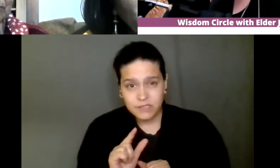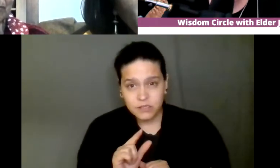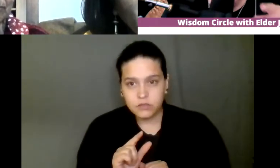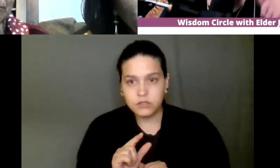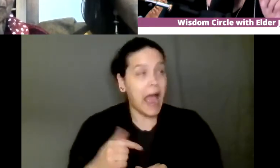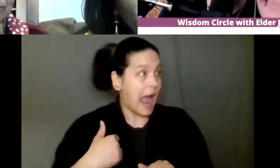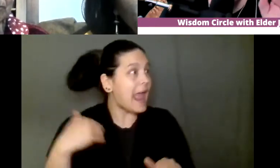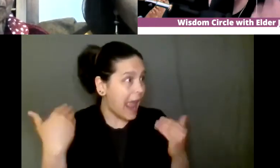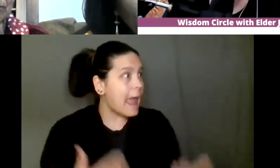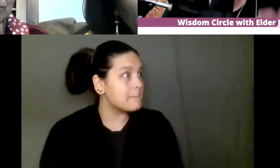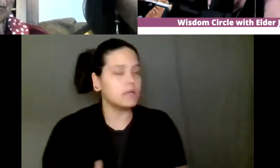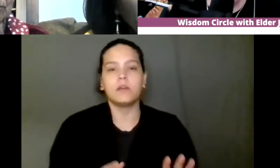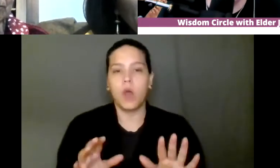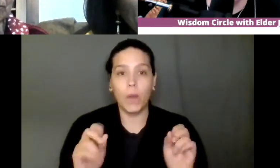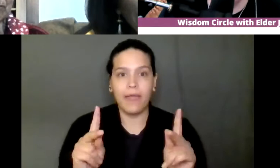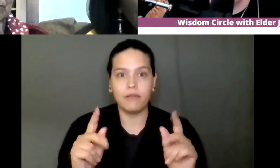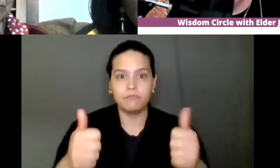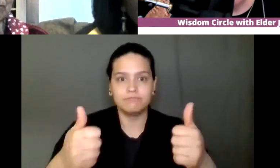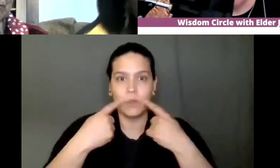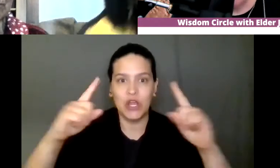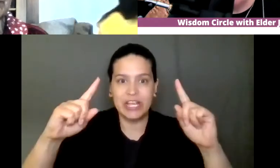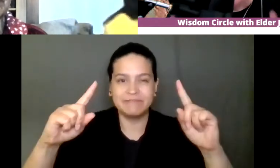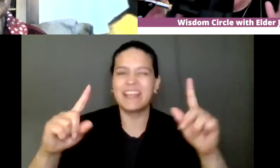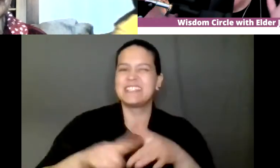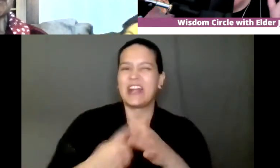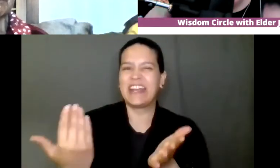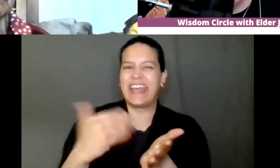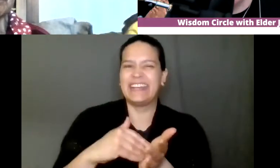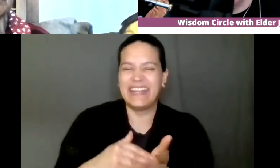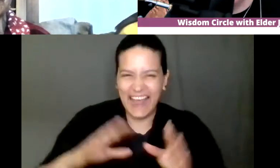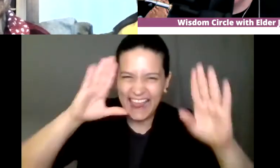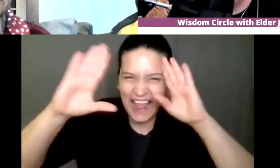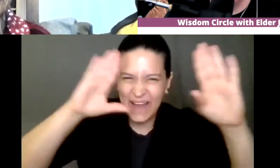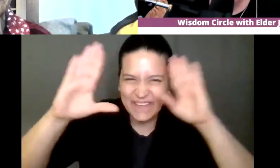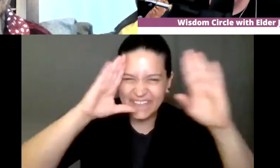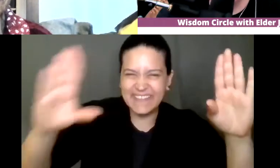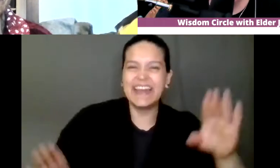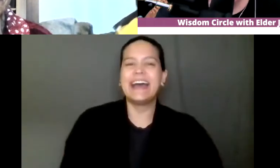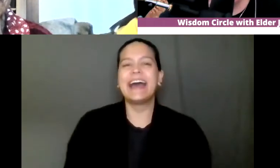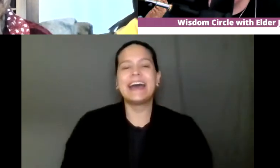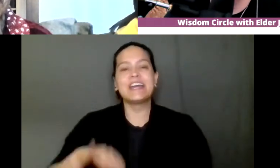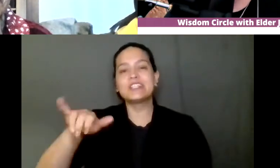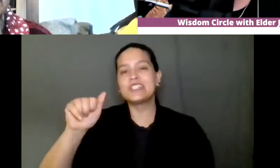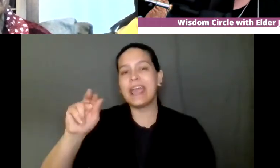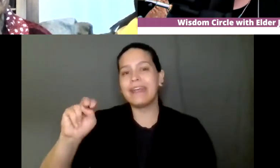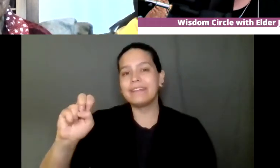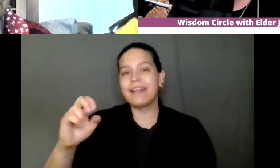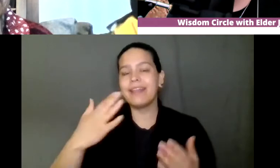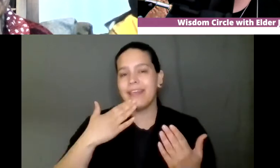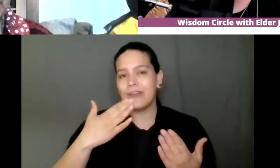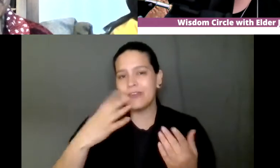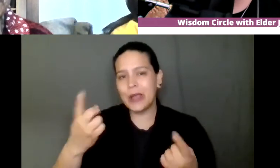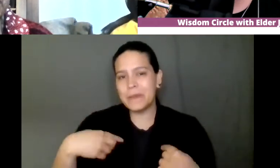There we go. We got it. Okay. Okay. All right. Let's start again. Right. Hey, Jane. Thank you for being with us. Yate.